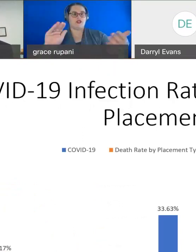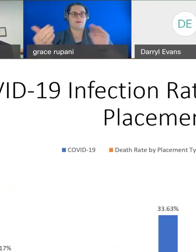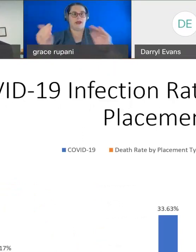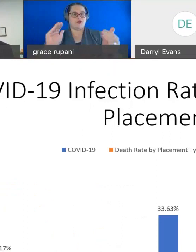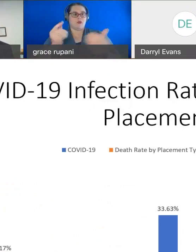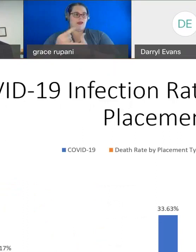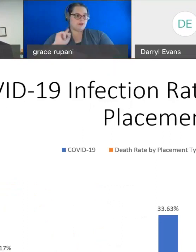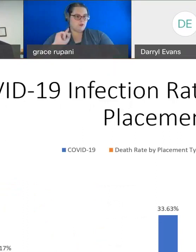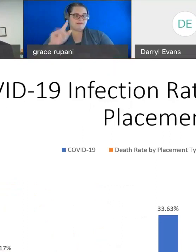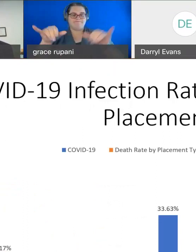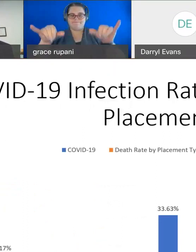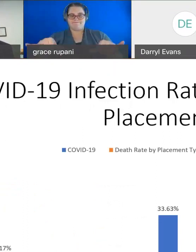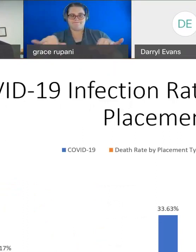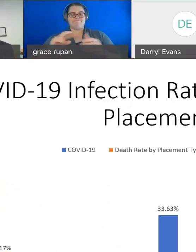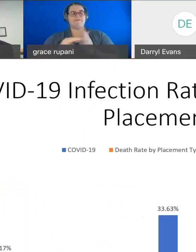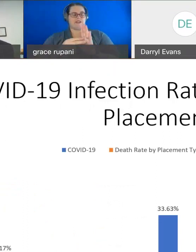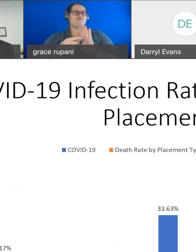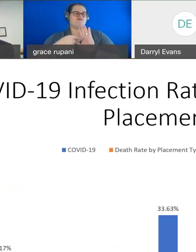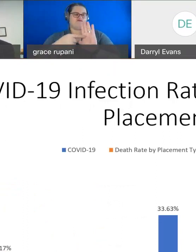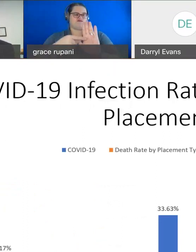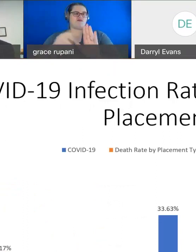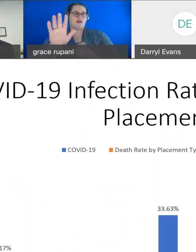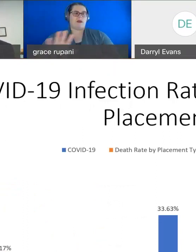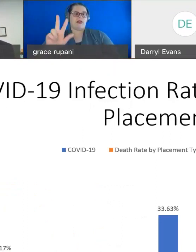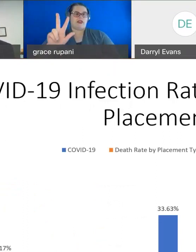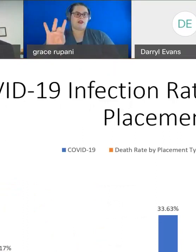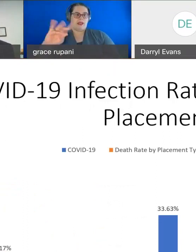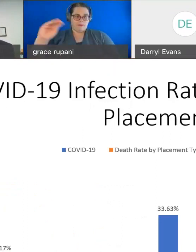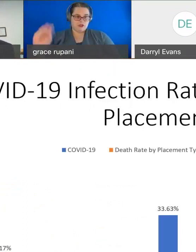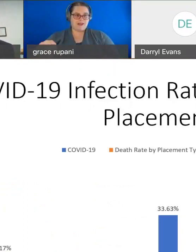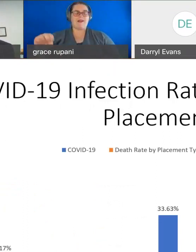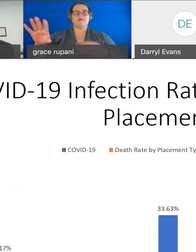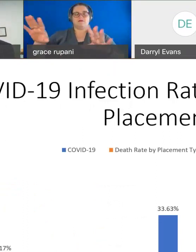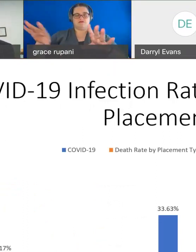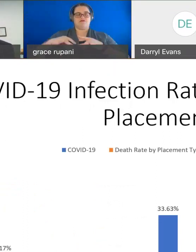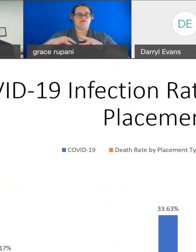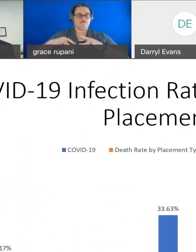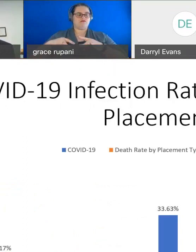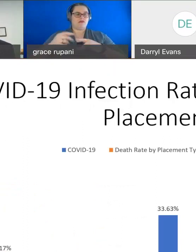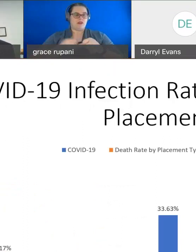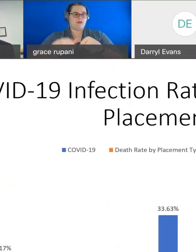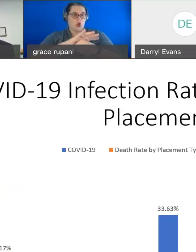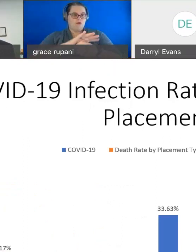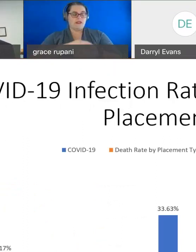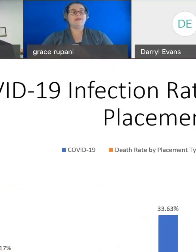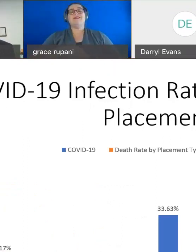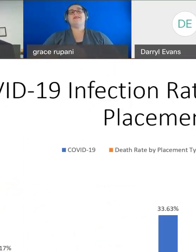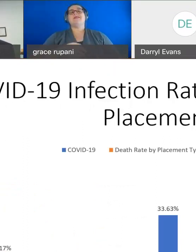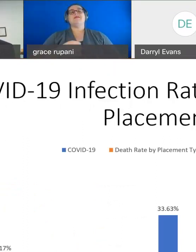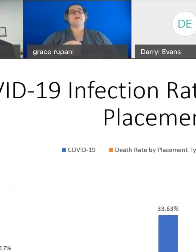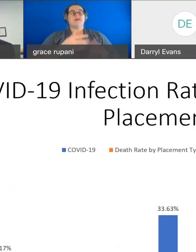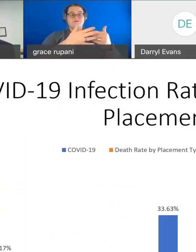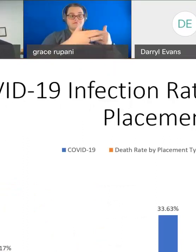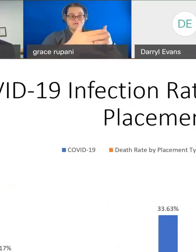of people in intermediate care facilities who have contracted COVID. Of those who have died, and it's been a